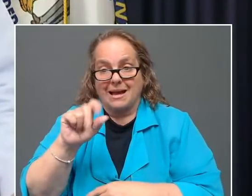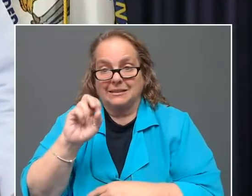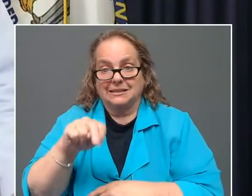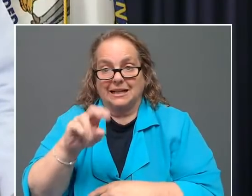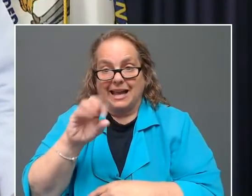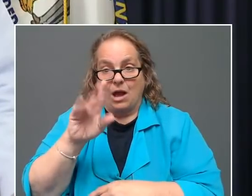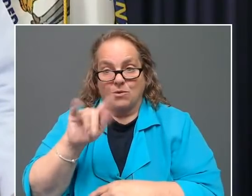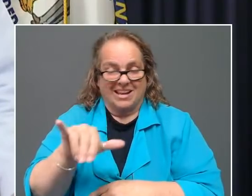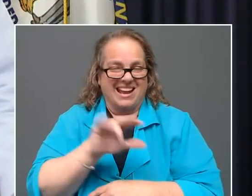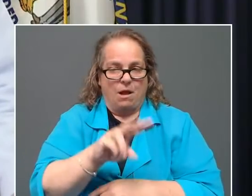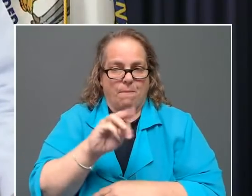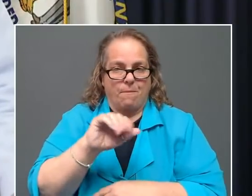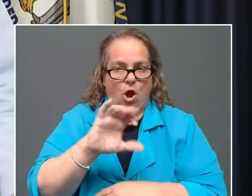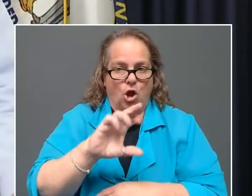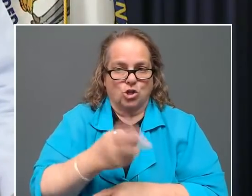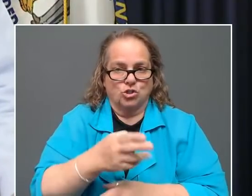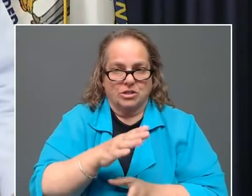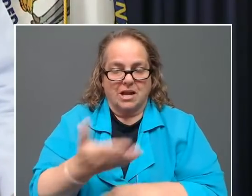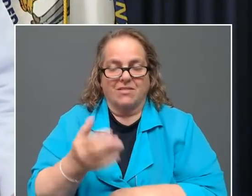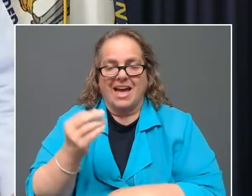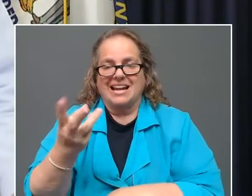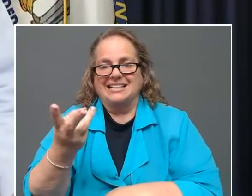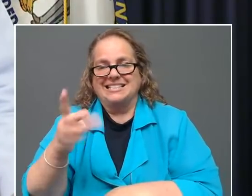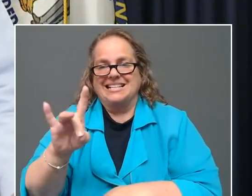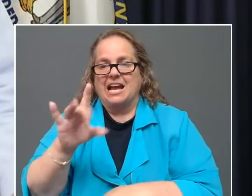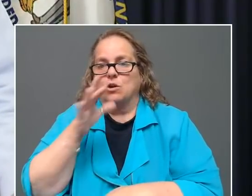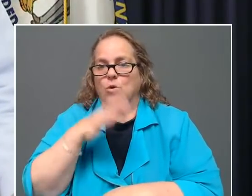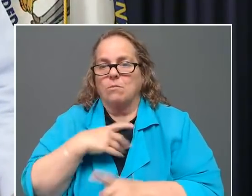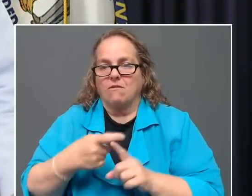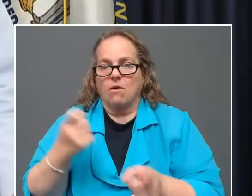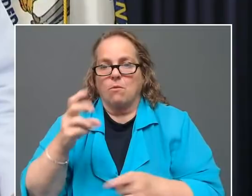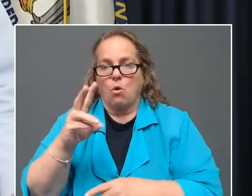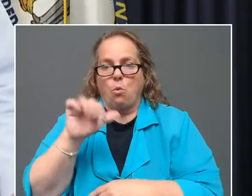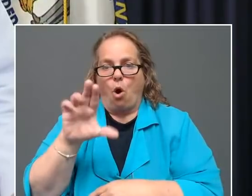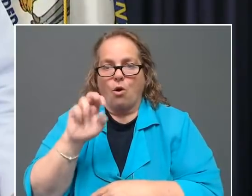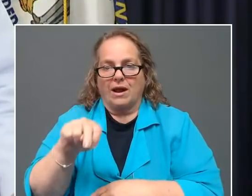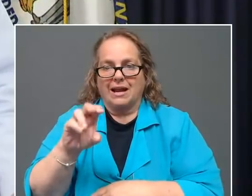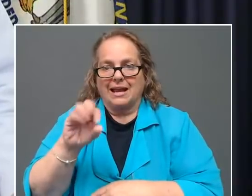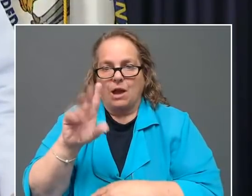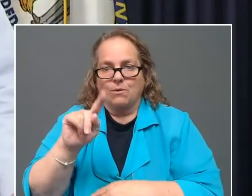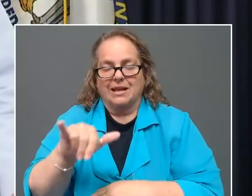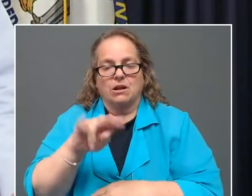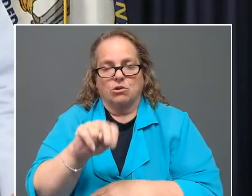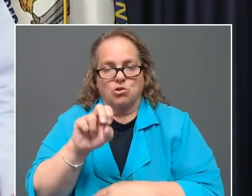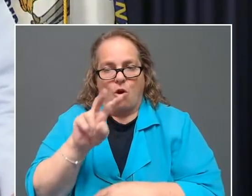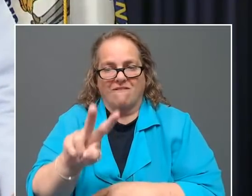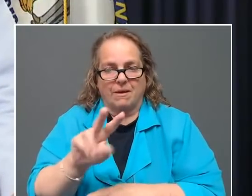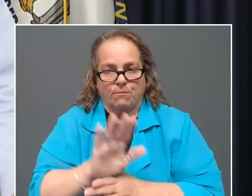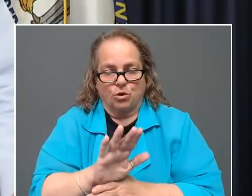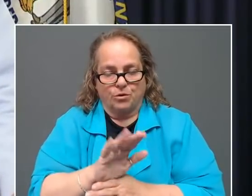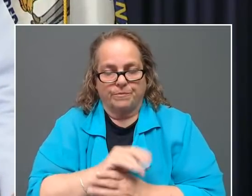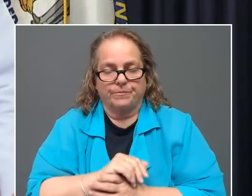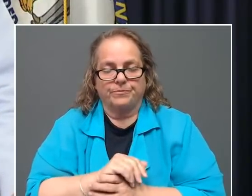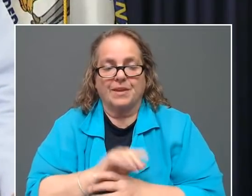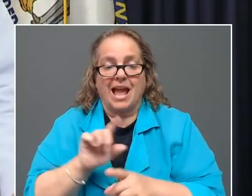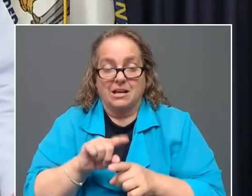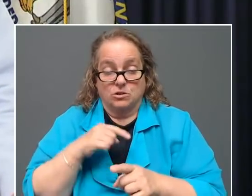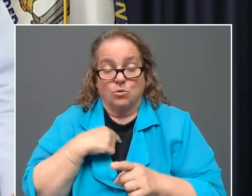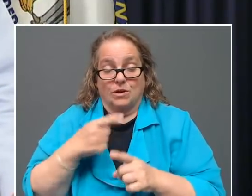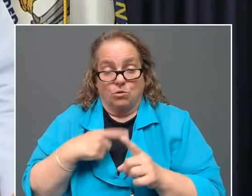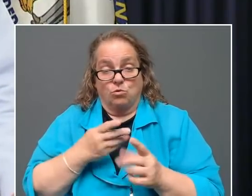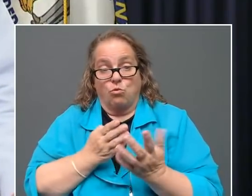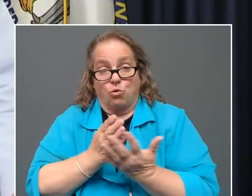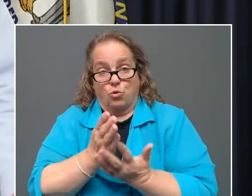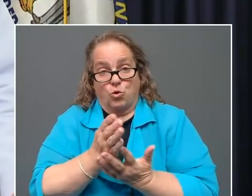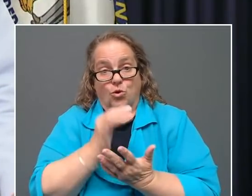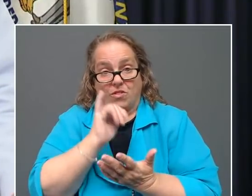And a 68-year-old woman from Warren County, a November death. And as we go through these,